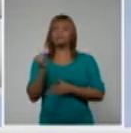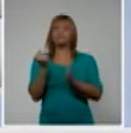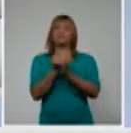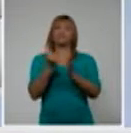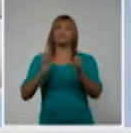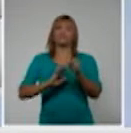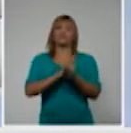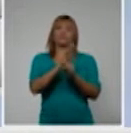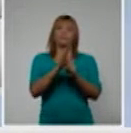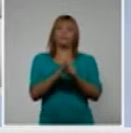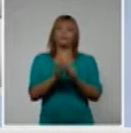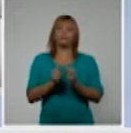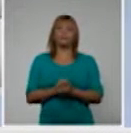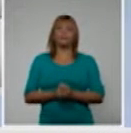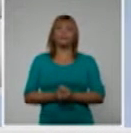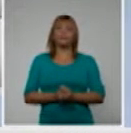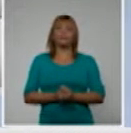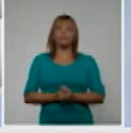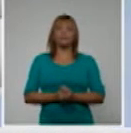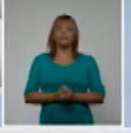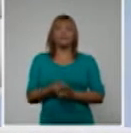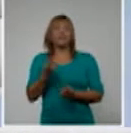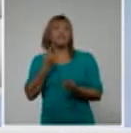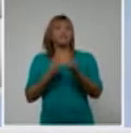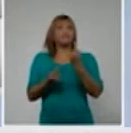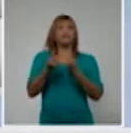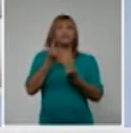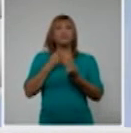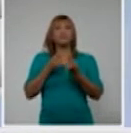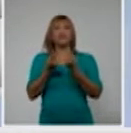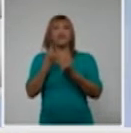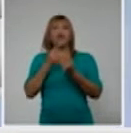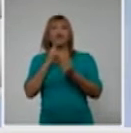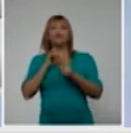5,812 people died yesterday, which amounts